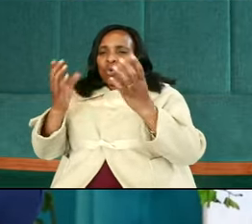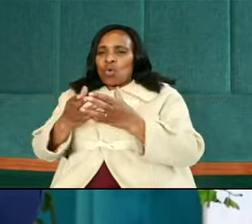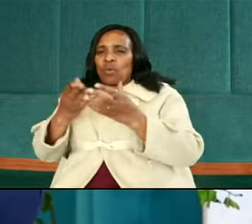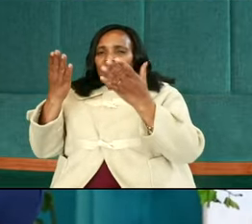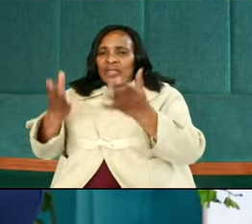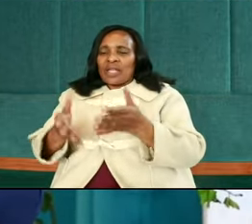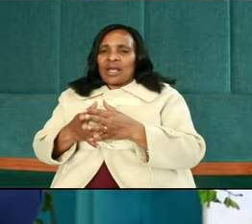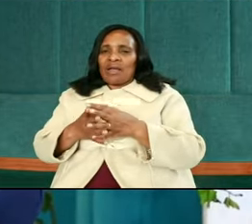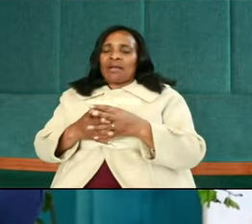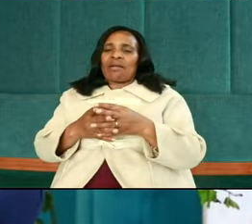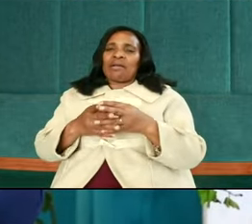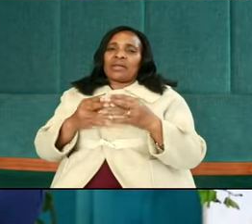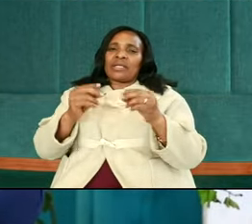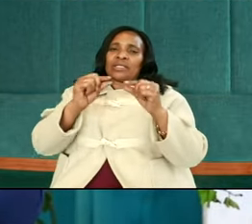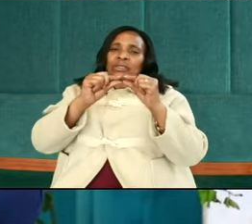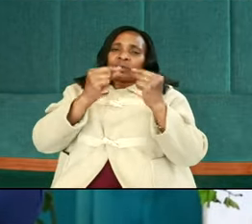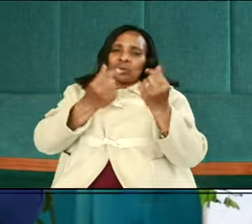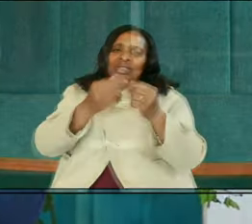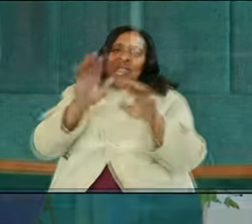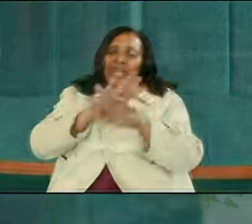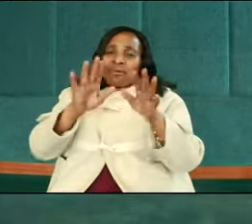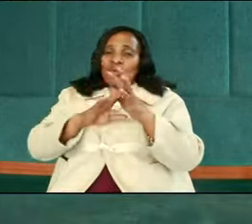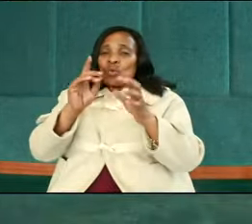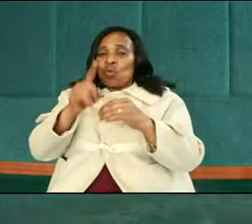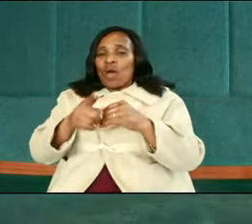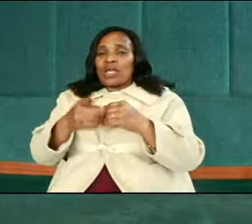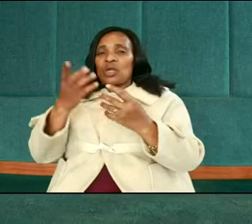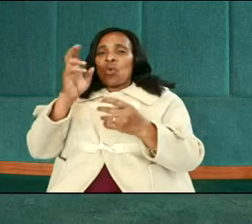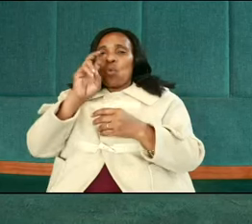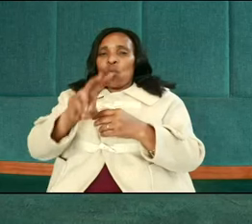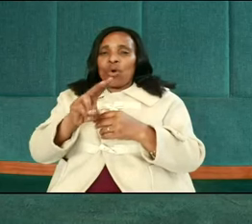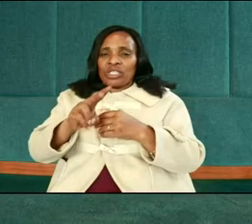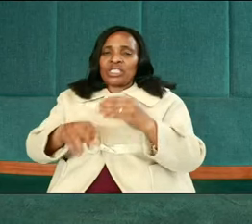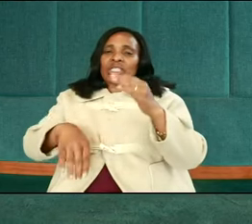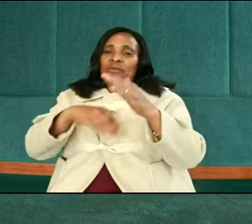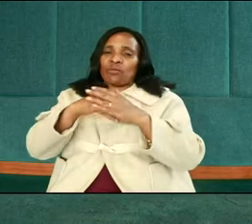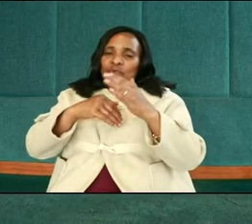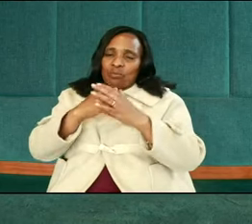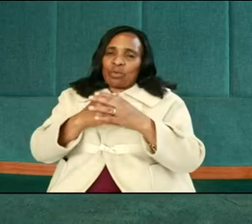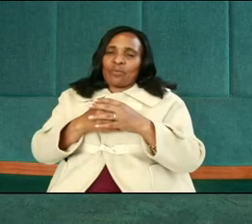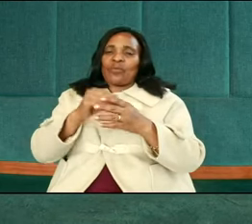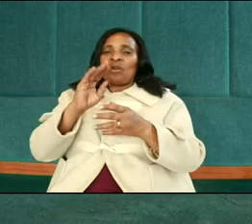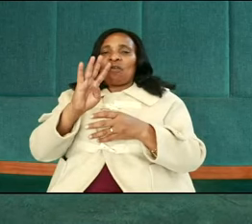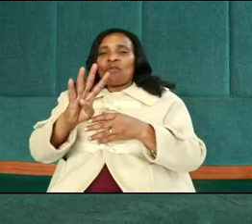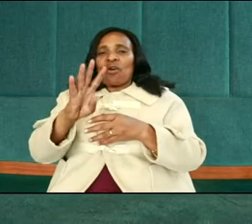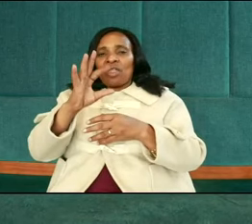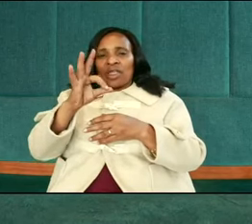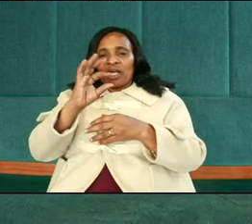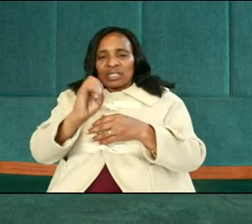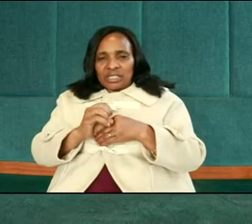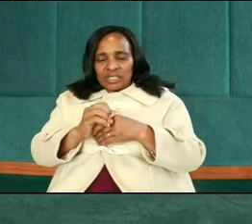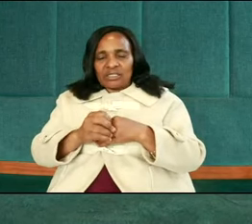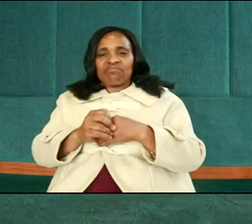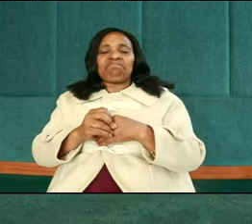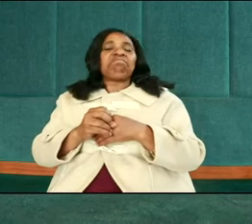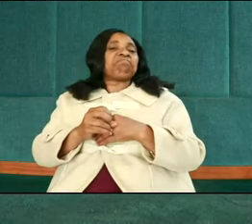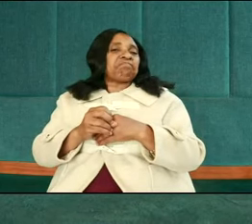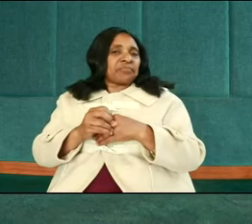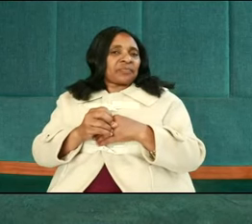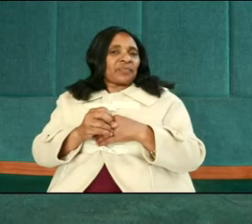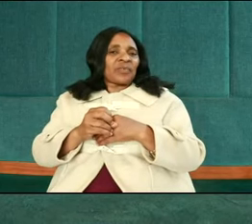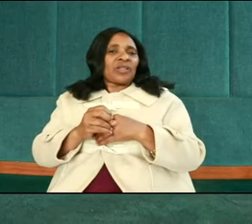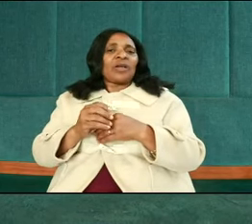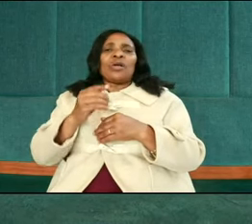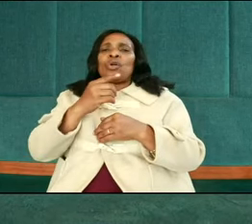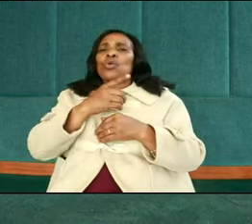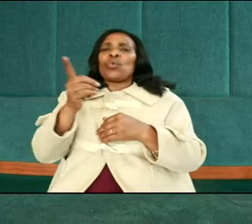is when is watching the match. Everyone is watching the match. At 4:30. Friday evening at 4:30, you know, and